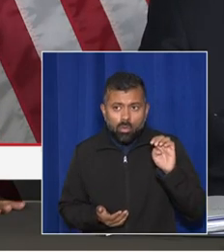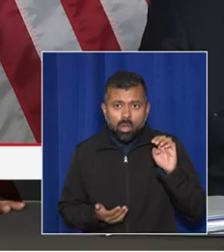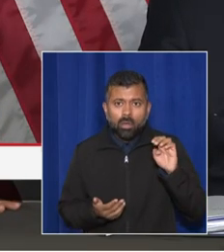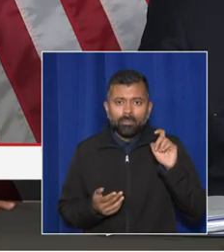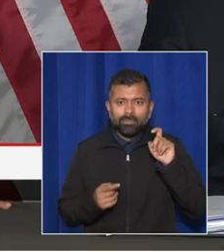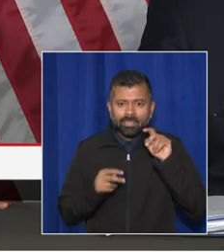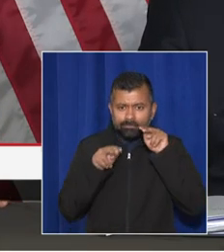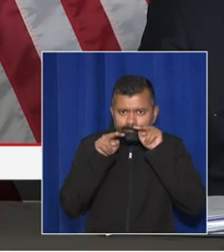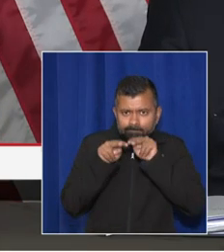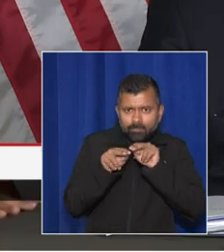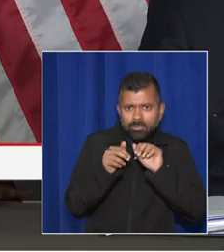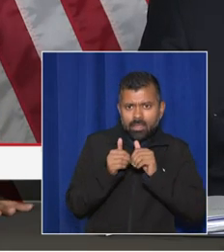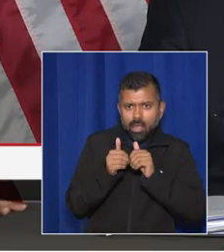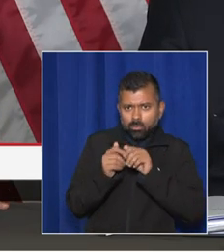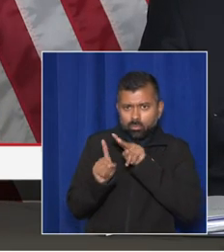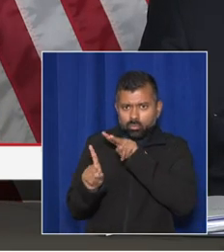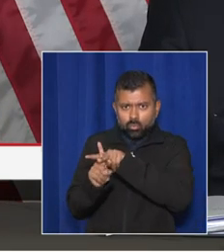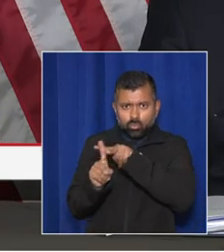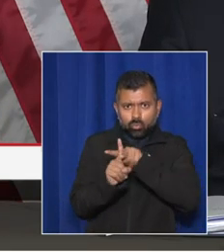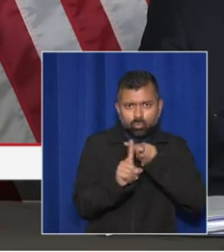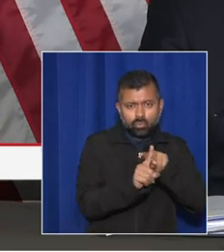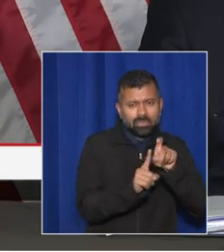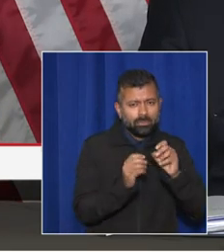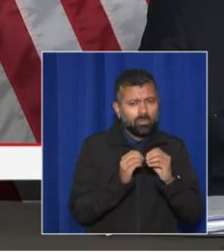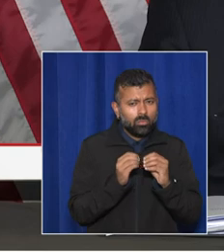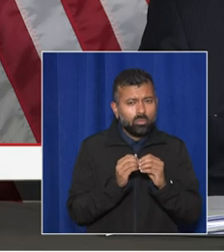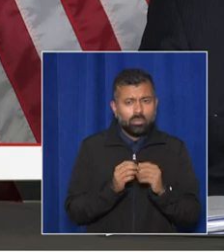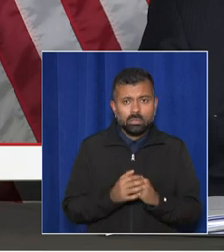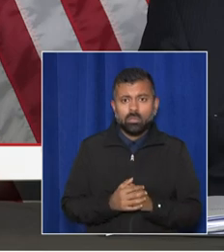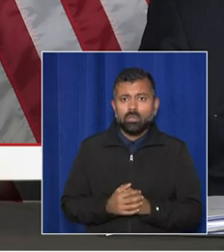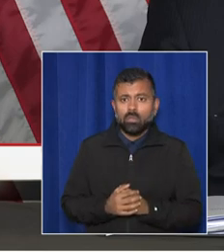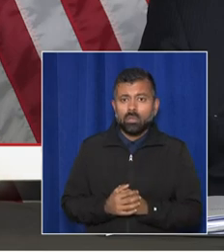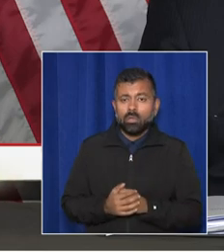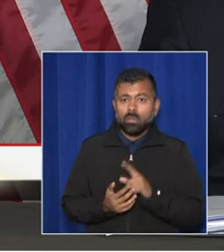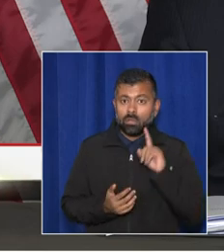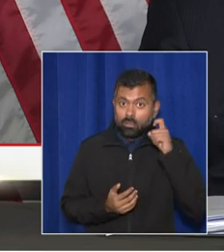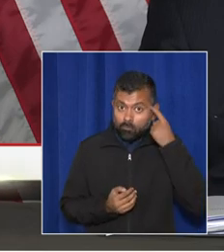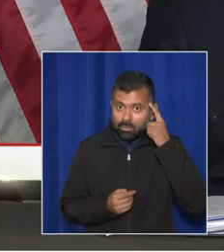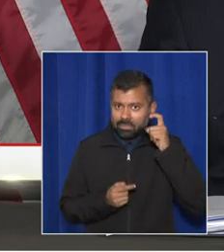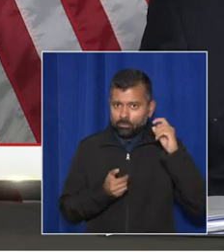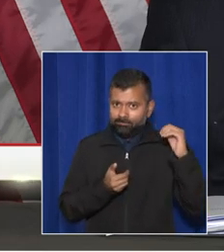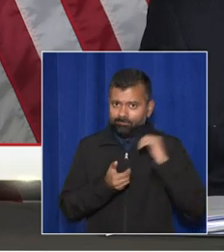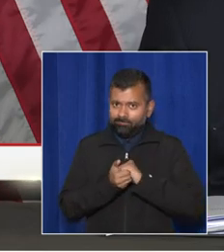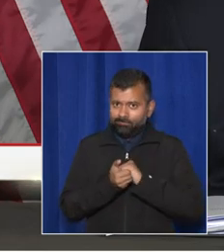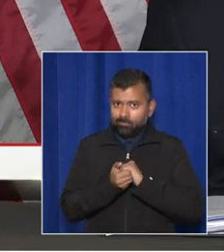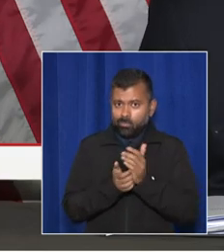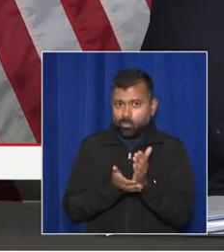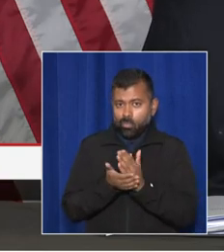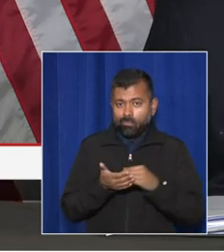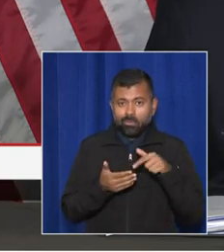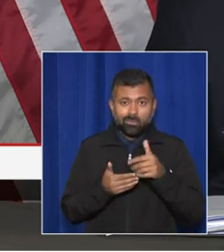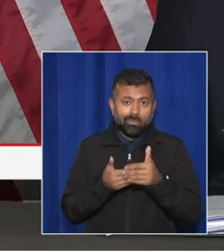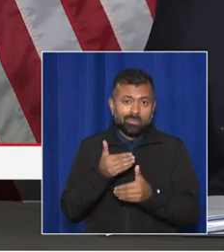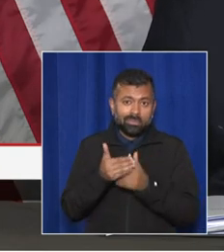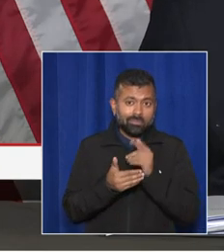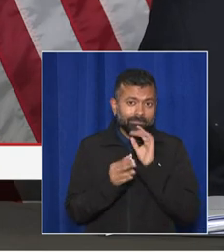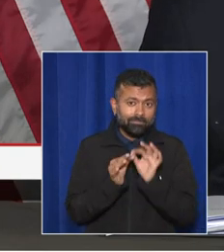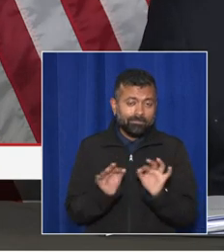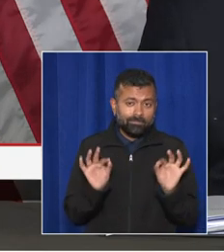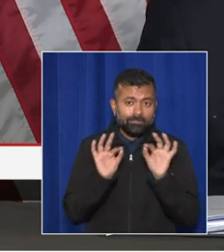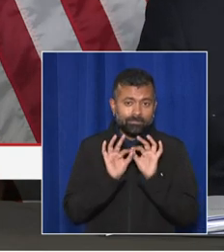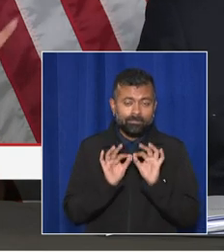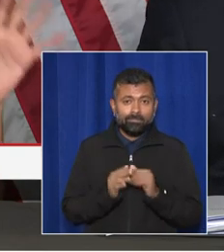role to play in that space. So I think that's important. Now shifting,